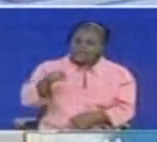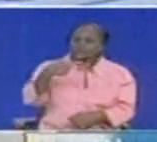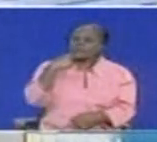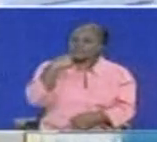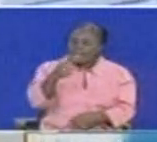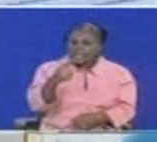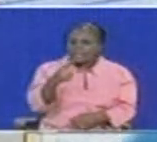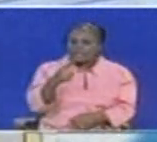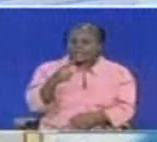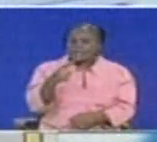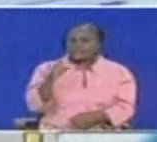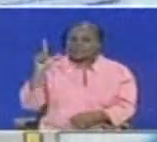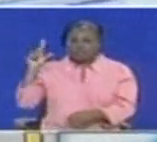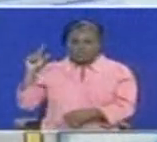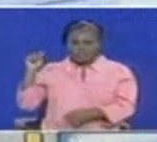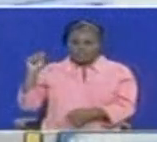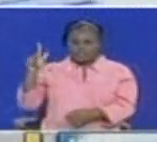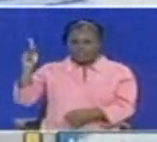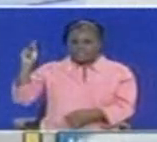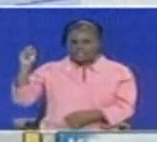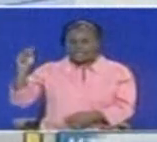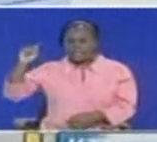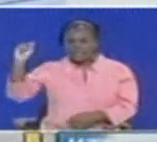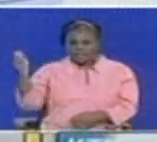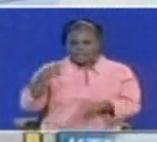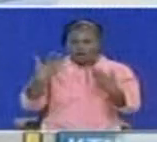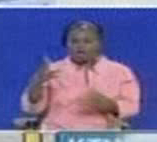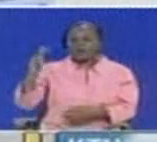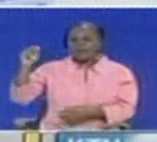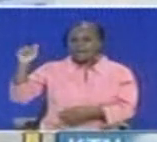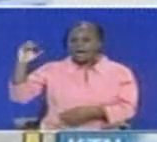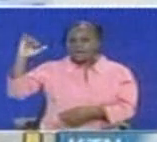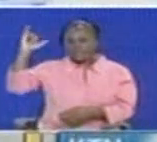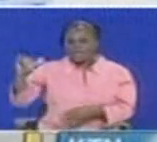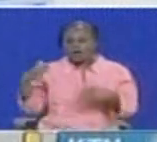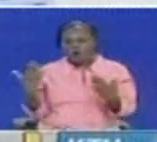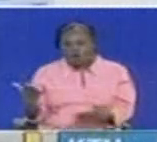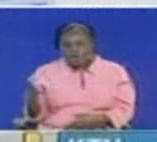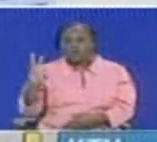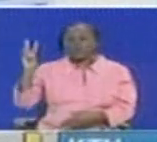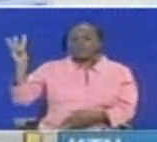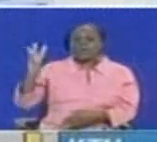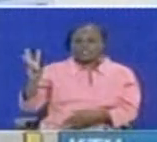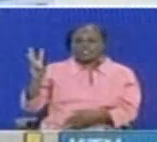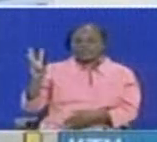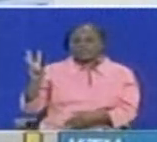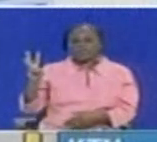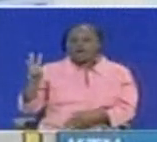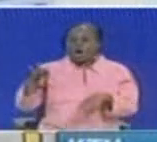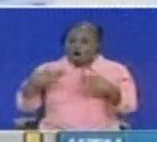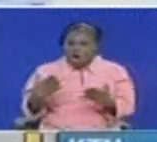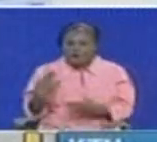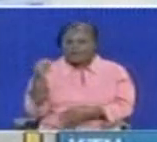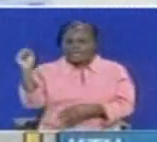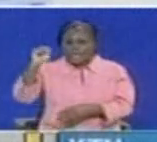know by tweeting us at KTN Kenya, at Kachungira, and at Wilson underscore Mburu. Or you can send us a